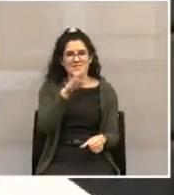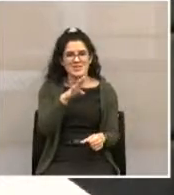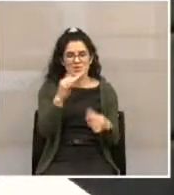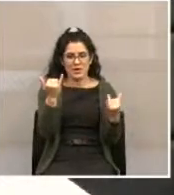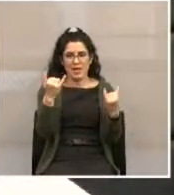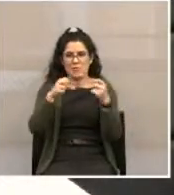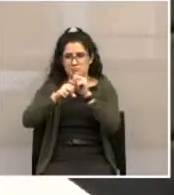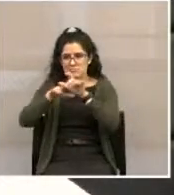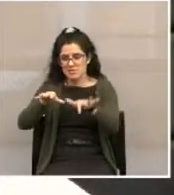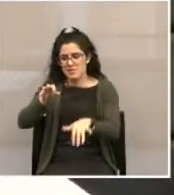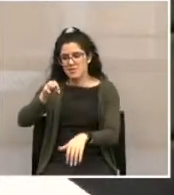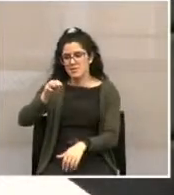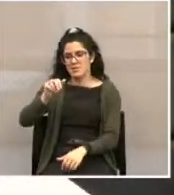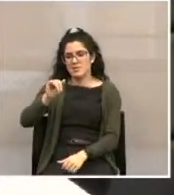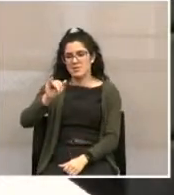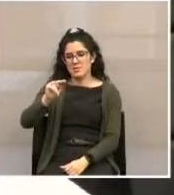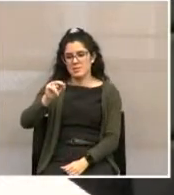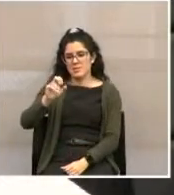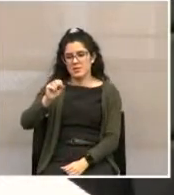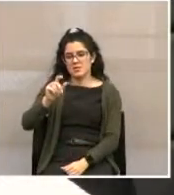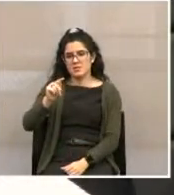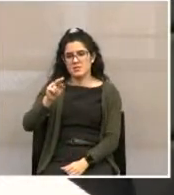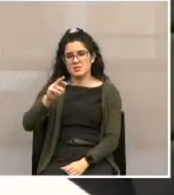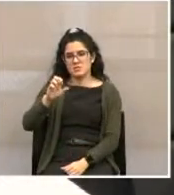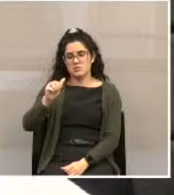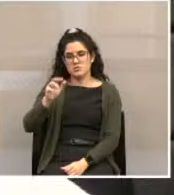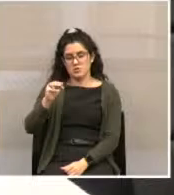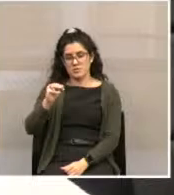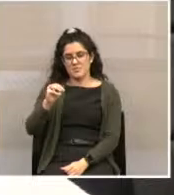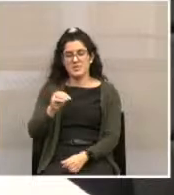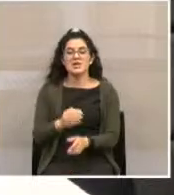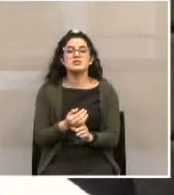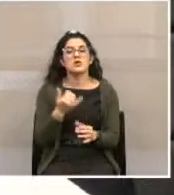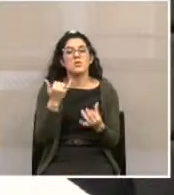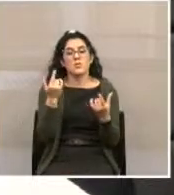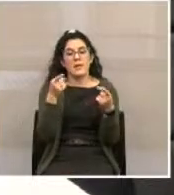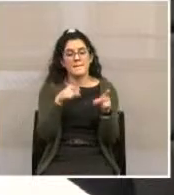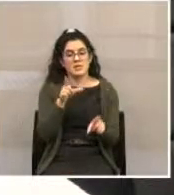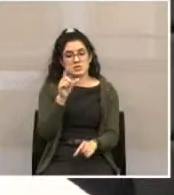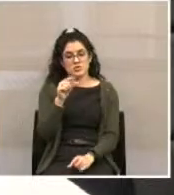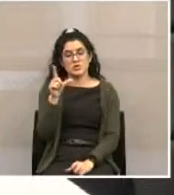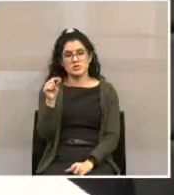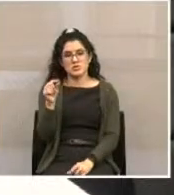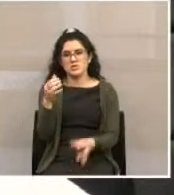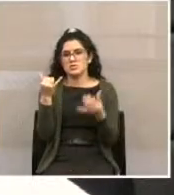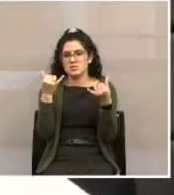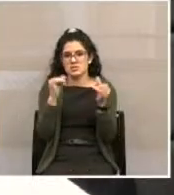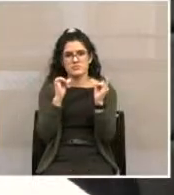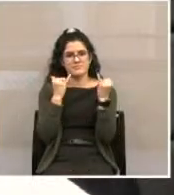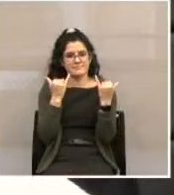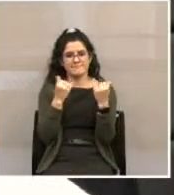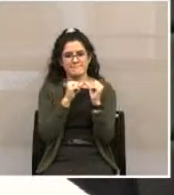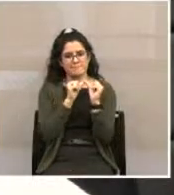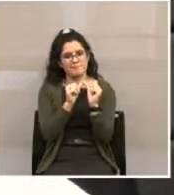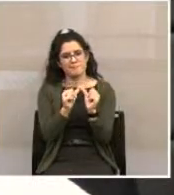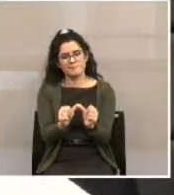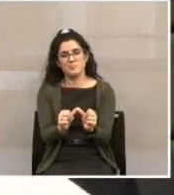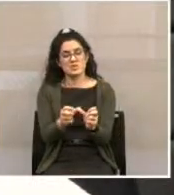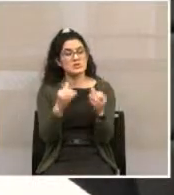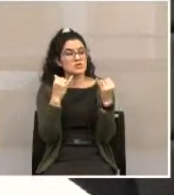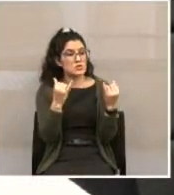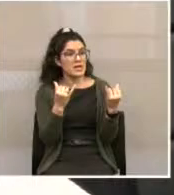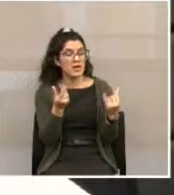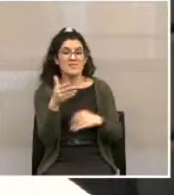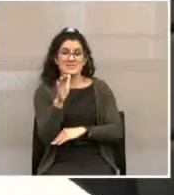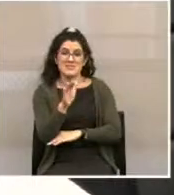mainstreamed. That pattern that prevailed in 2020 continues even as we speak. I invite you to tune in this